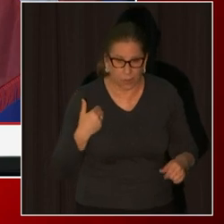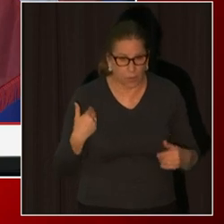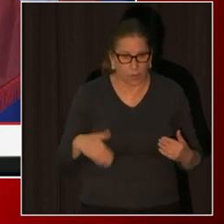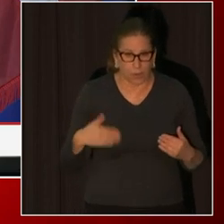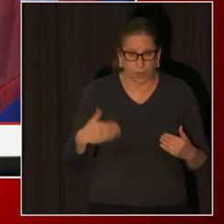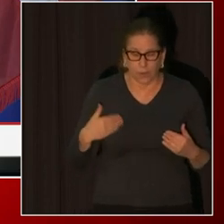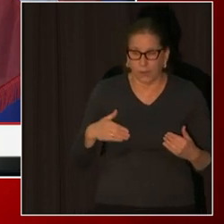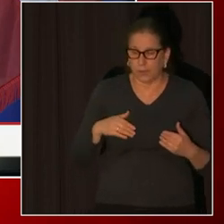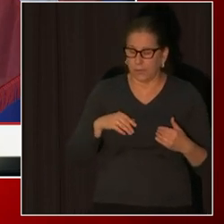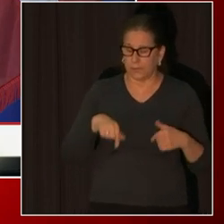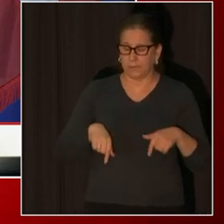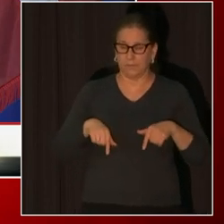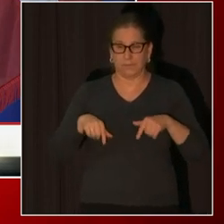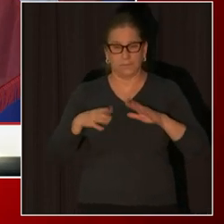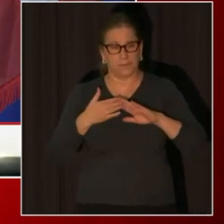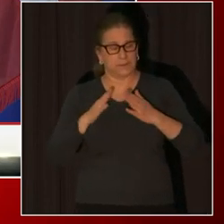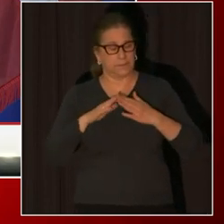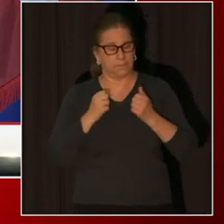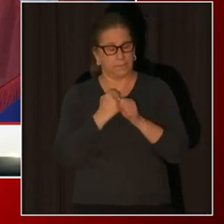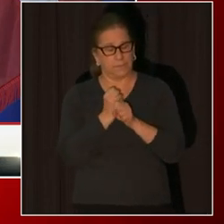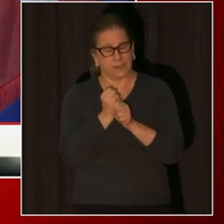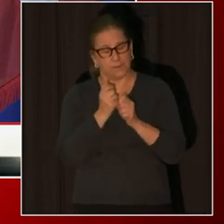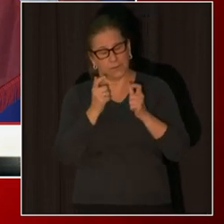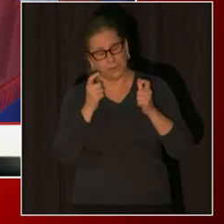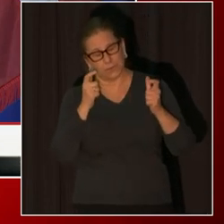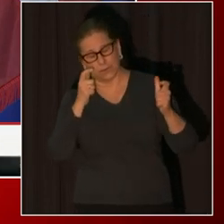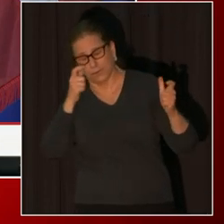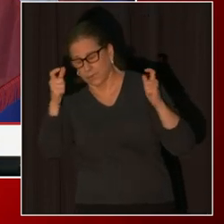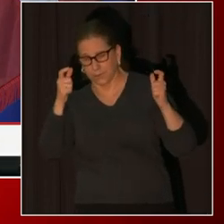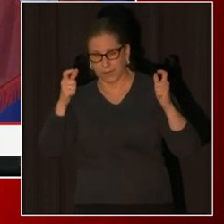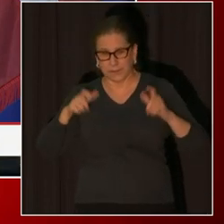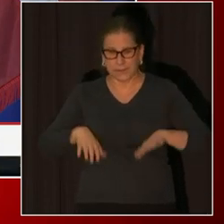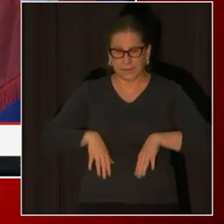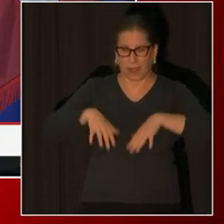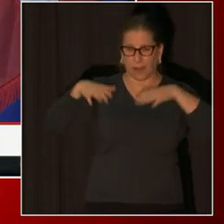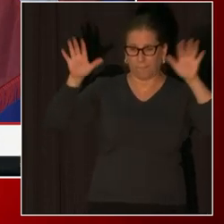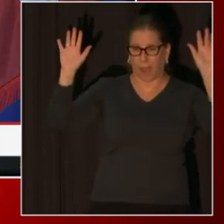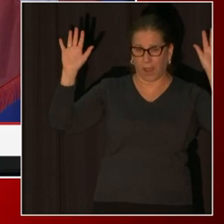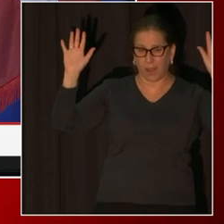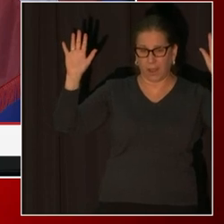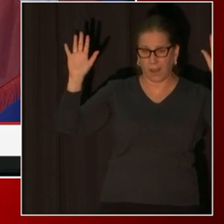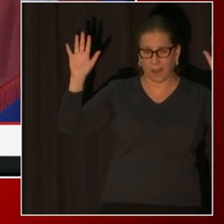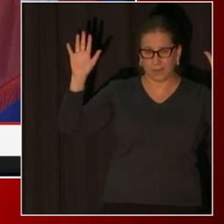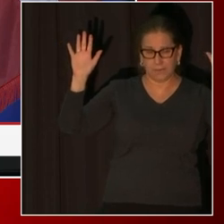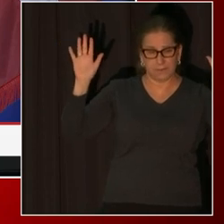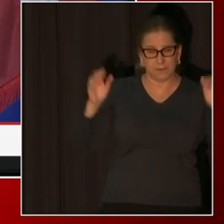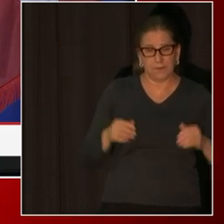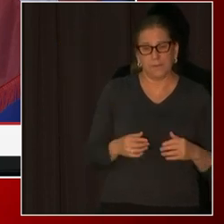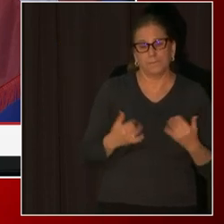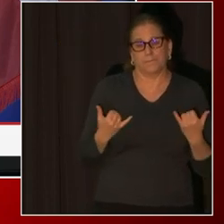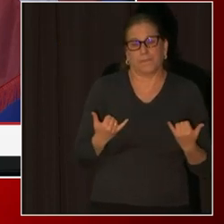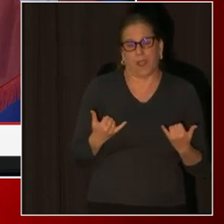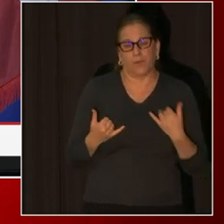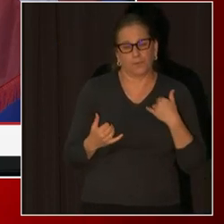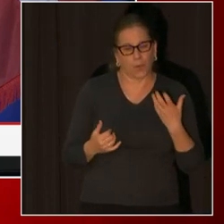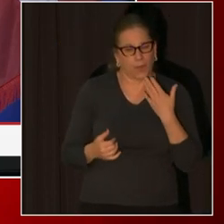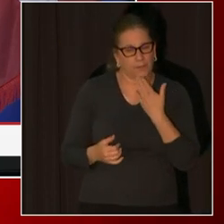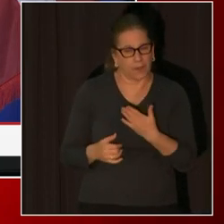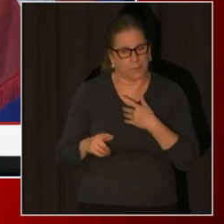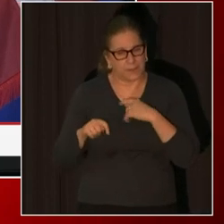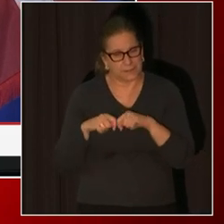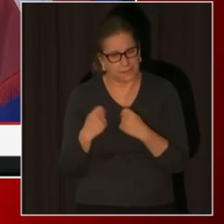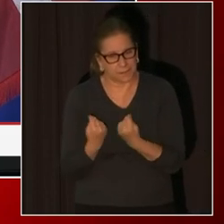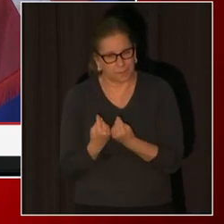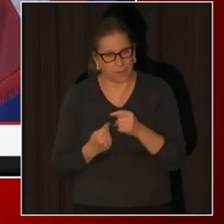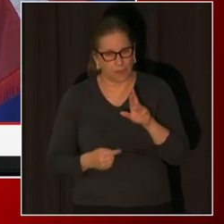also want to thank my team, Rashad Young, the city administrator, and Jenny Reed, our budget director, as